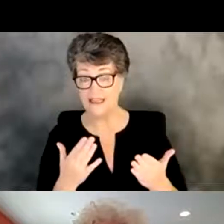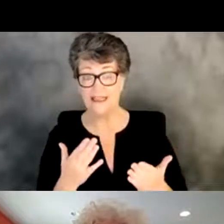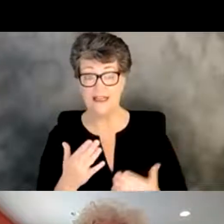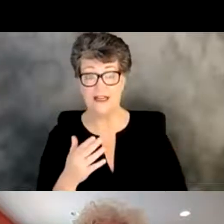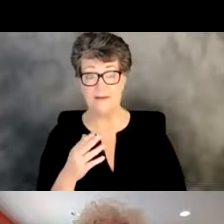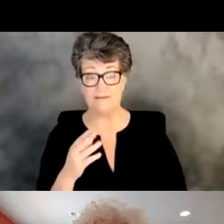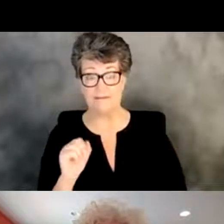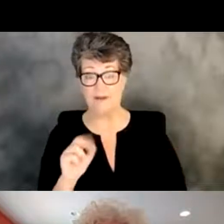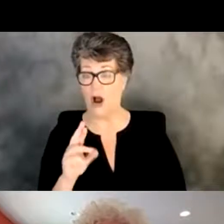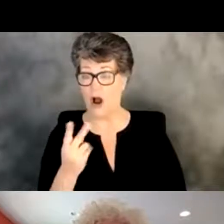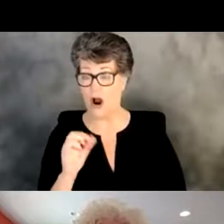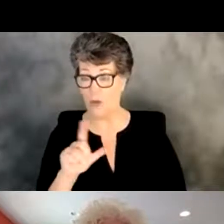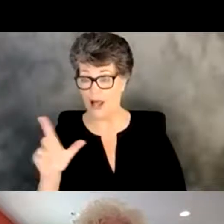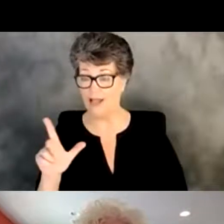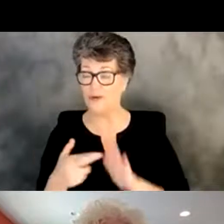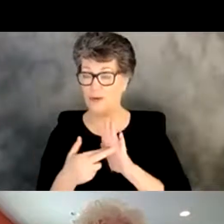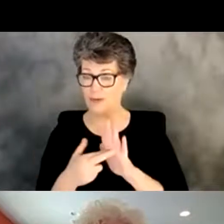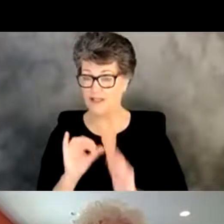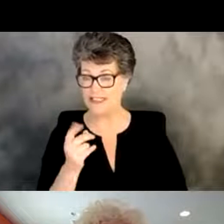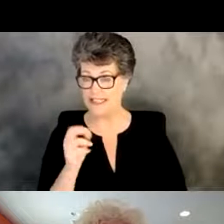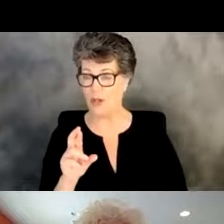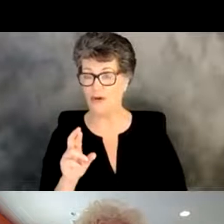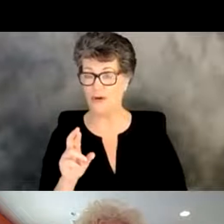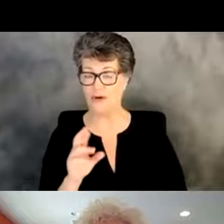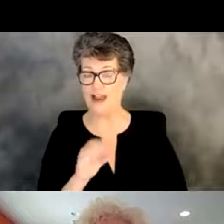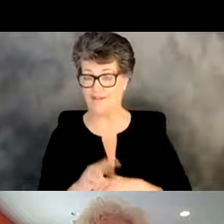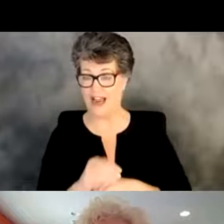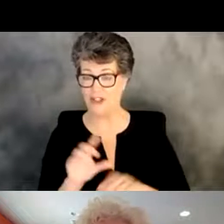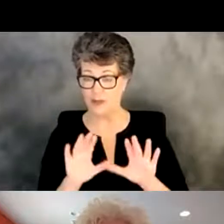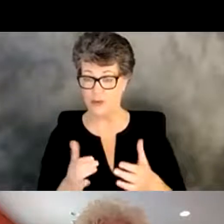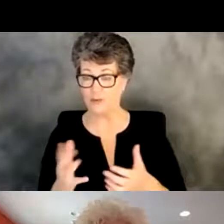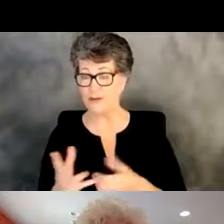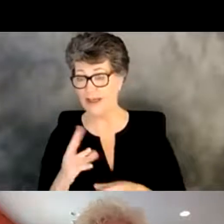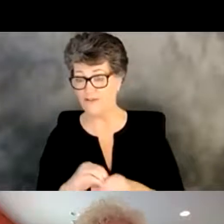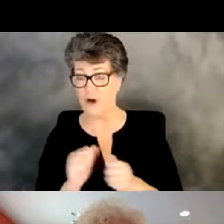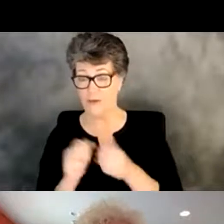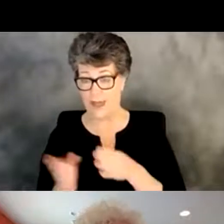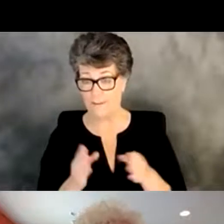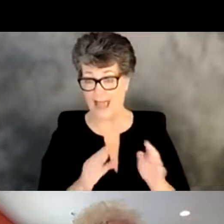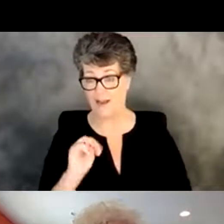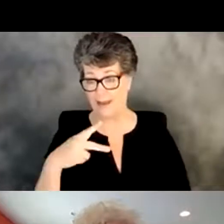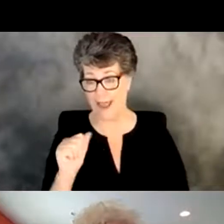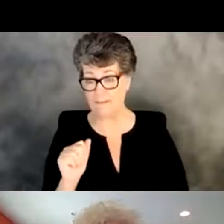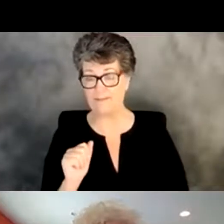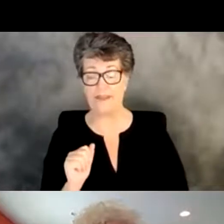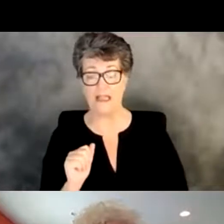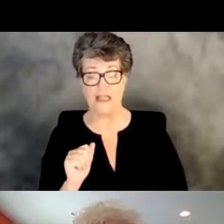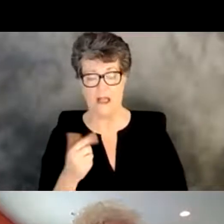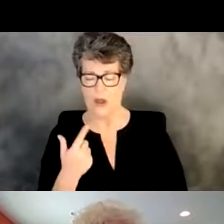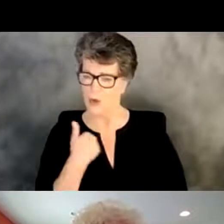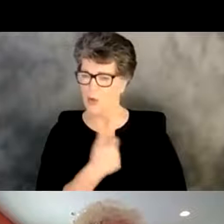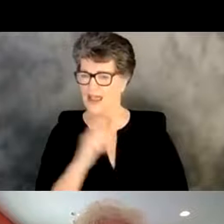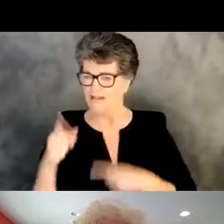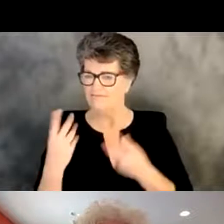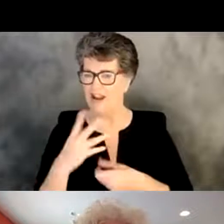was our representative to the Stakeholder Advisory Group, for being involved in the planning, because we have been involved